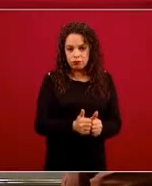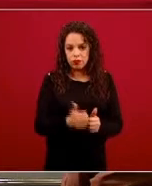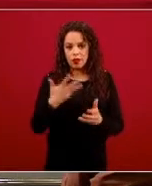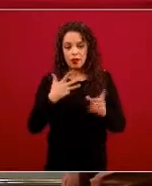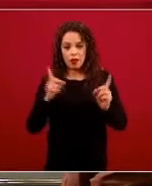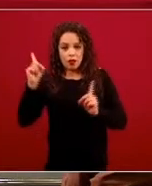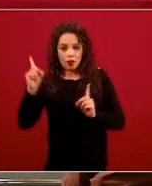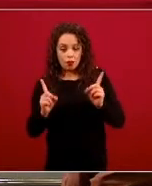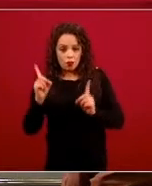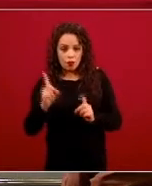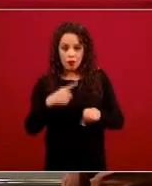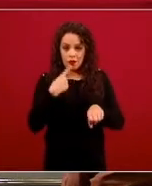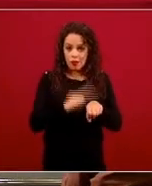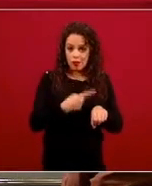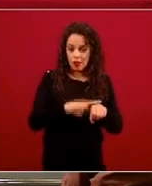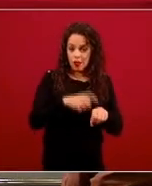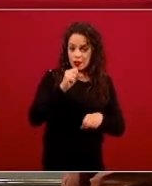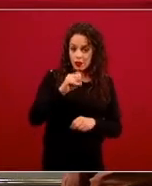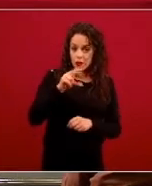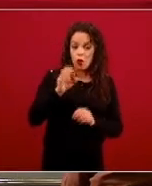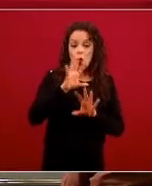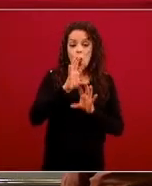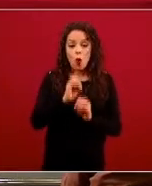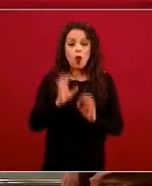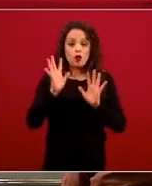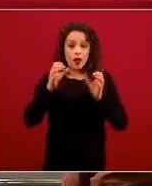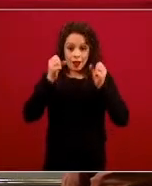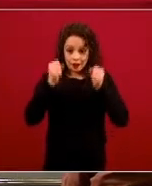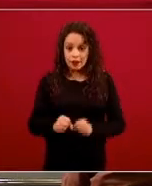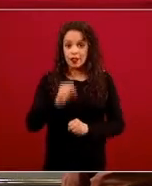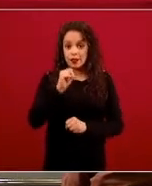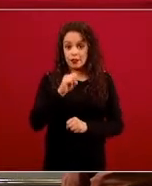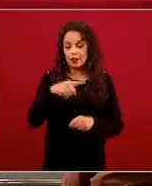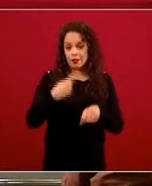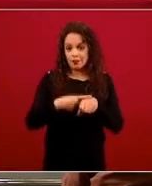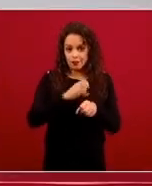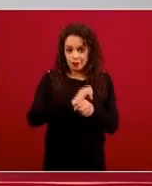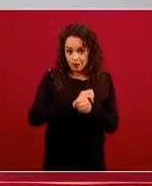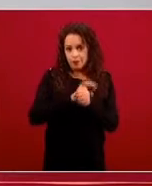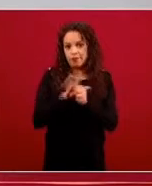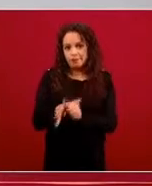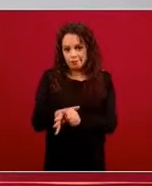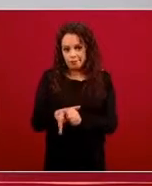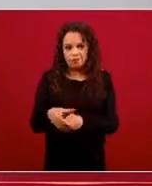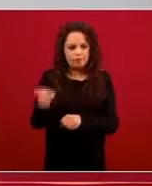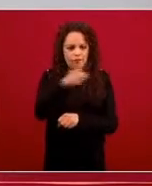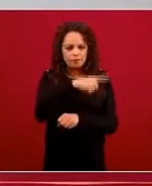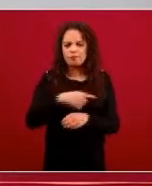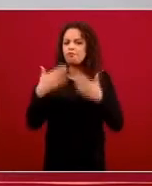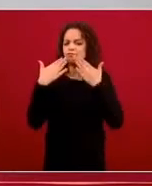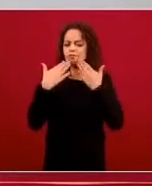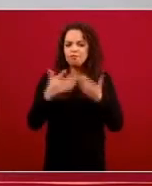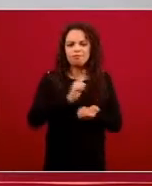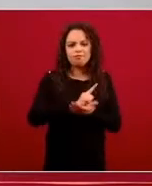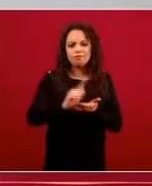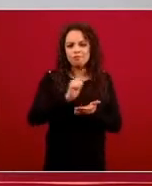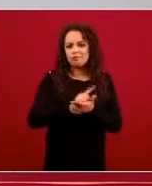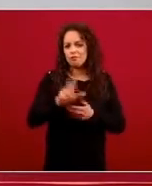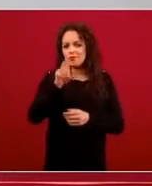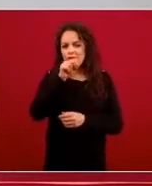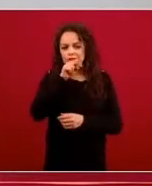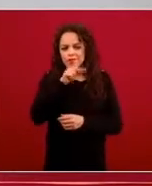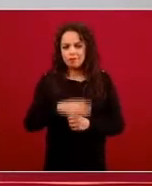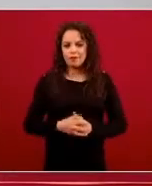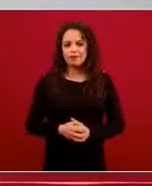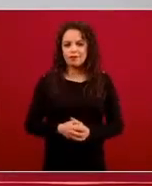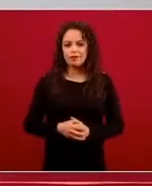in which some person who was a suspect case or a confirmed case came in contact with,